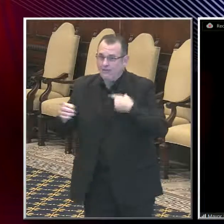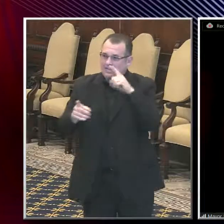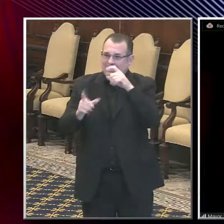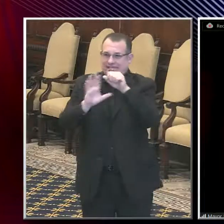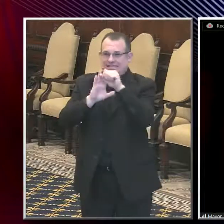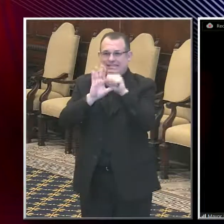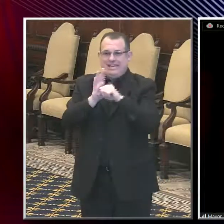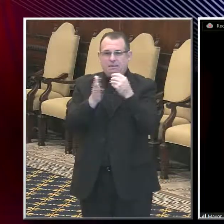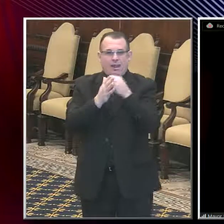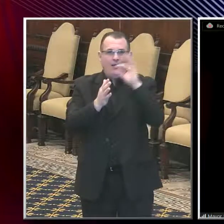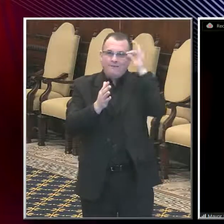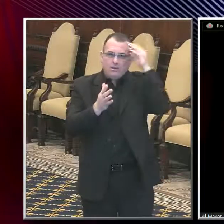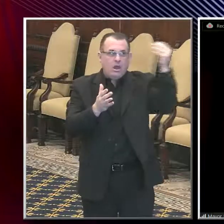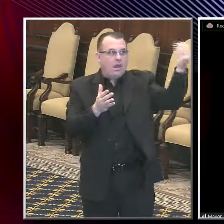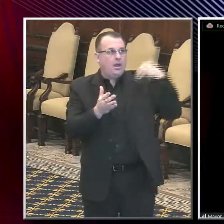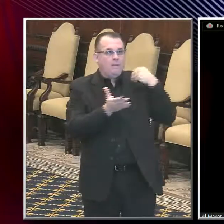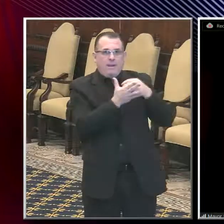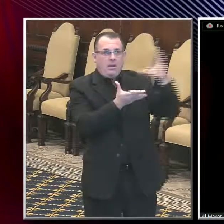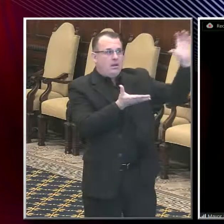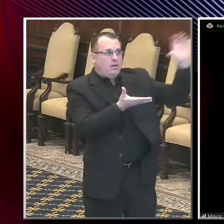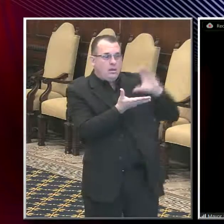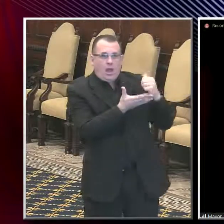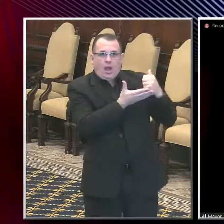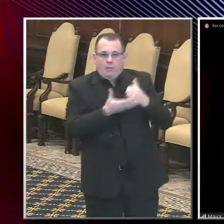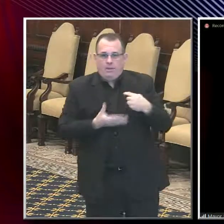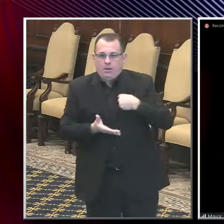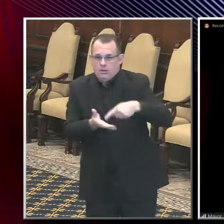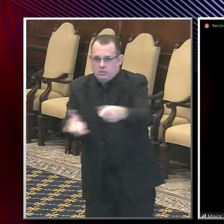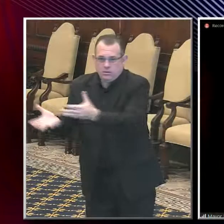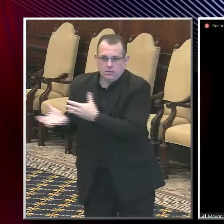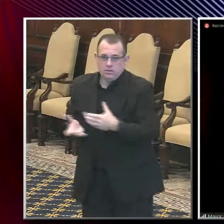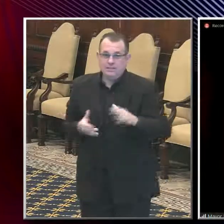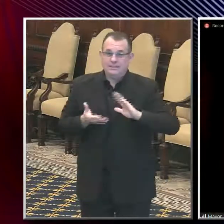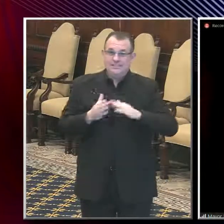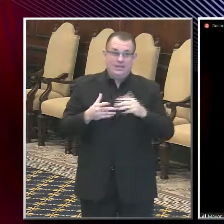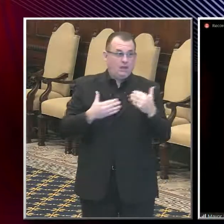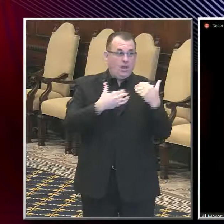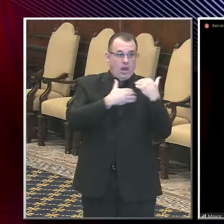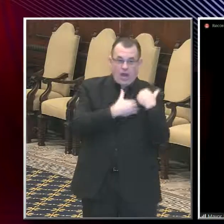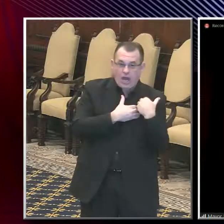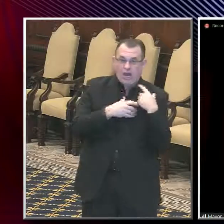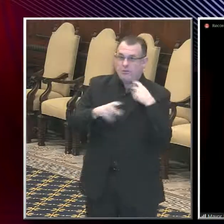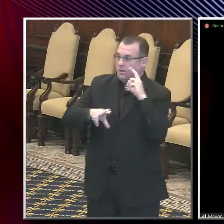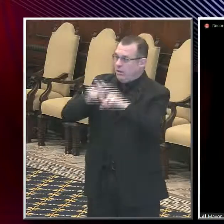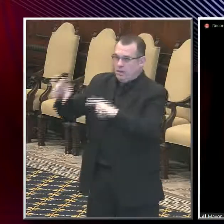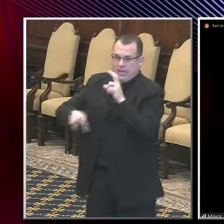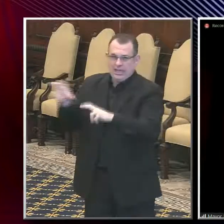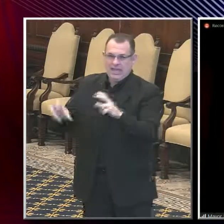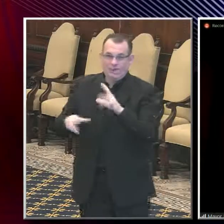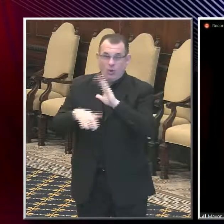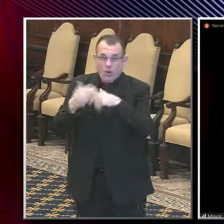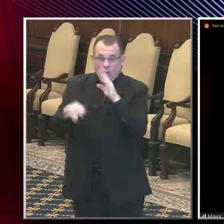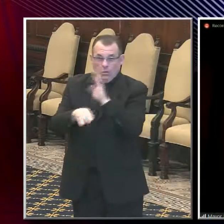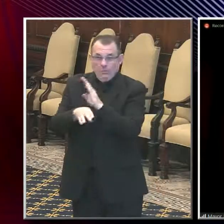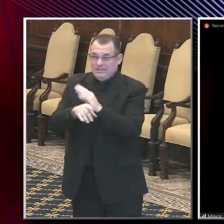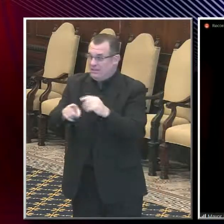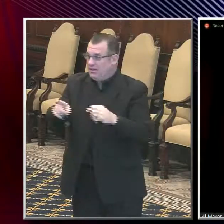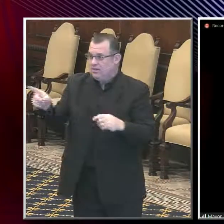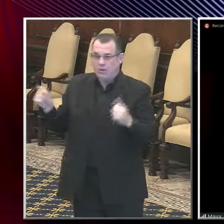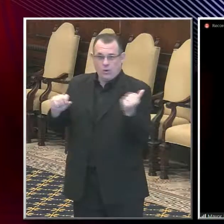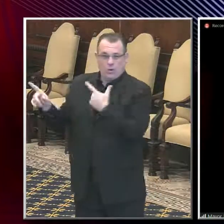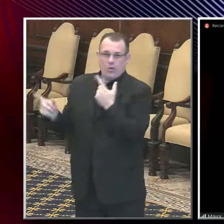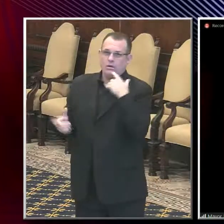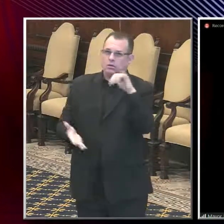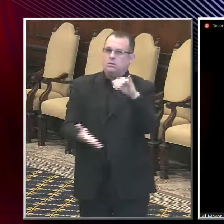But as far as the city shouldering the burden of all small business losses, it's not possible. We're going to have enough trouble meeting our